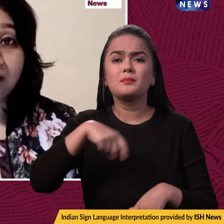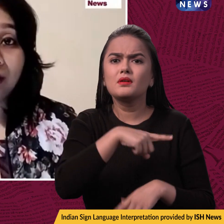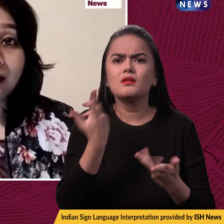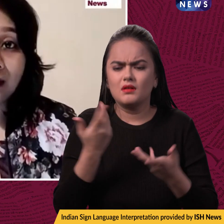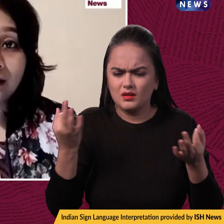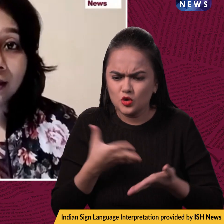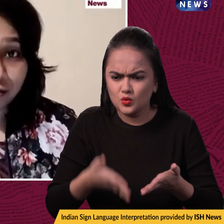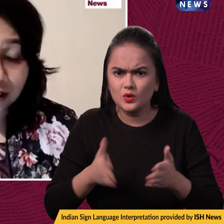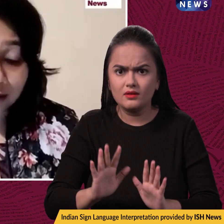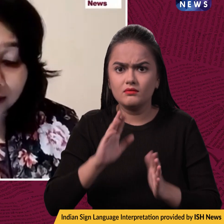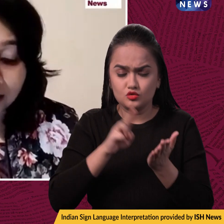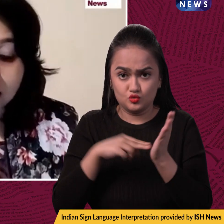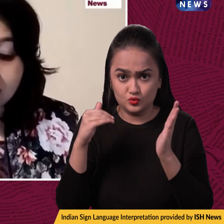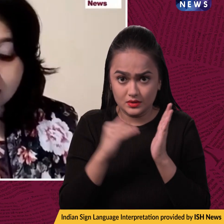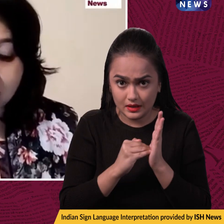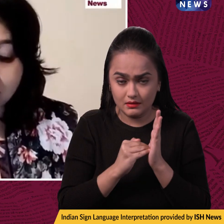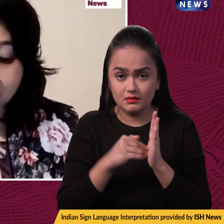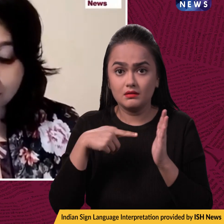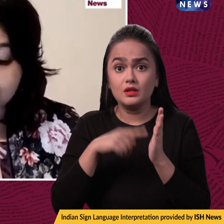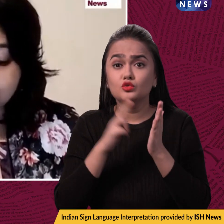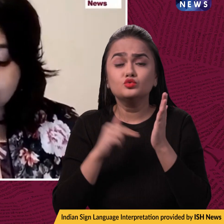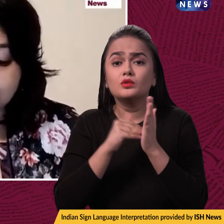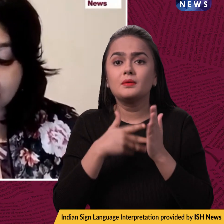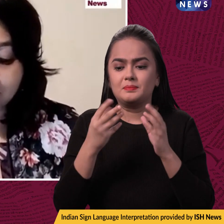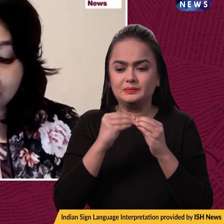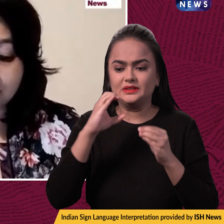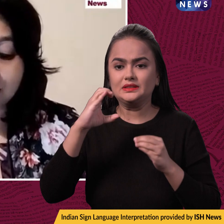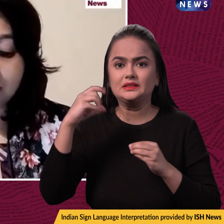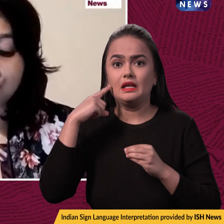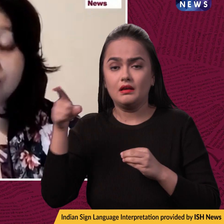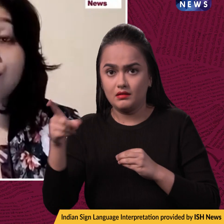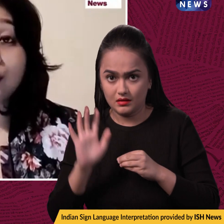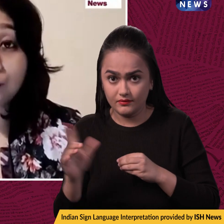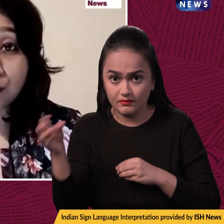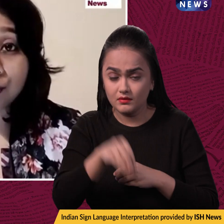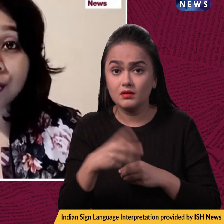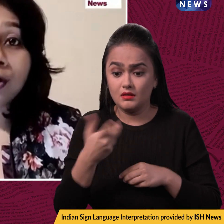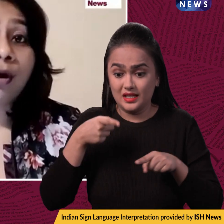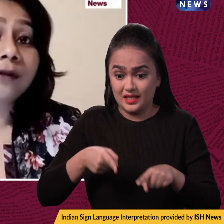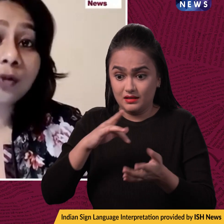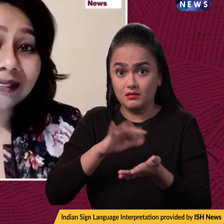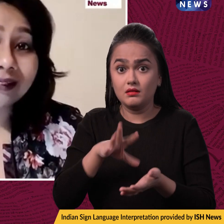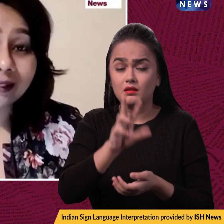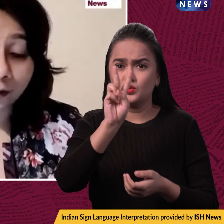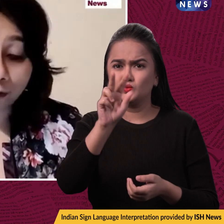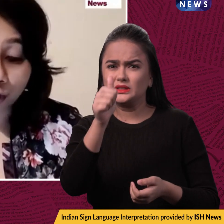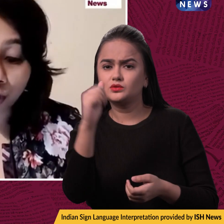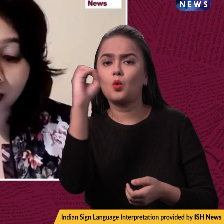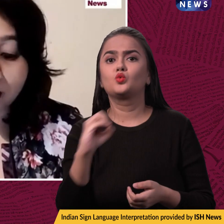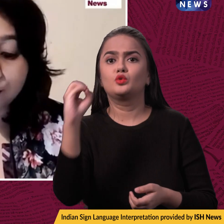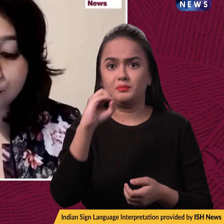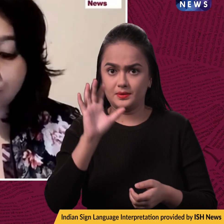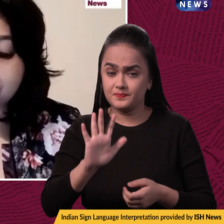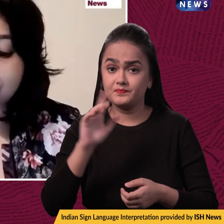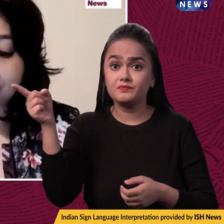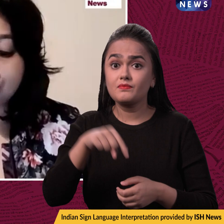home series against New Zealand. This comes after the BCCI had invited applications for this position on the 26th of